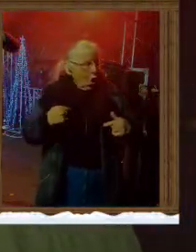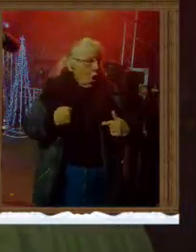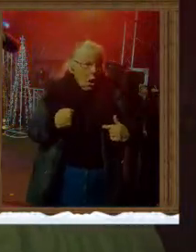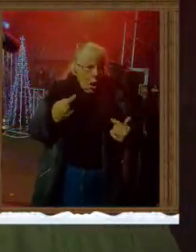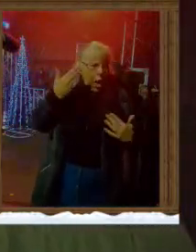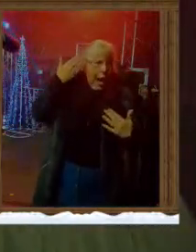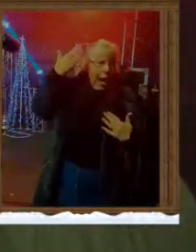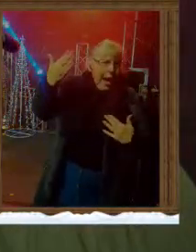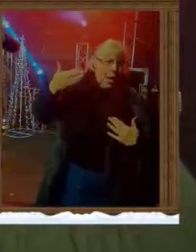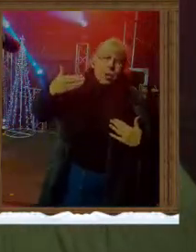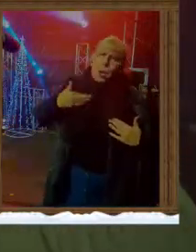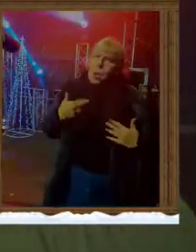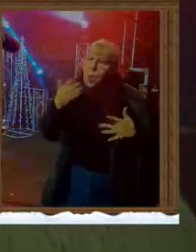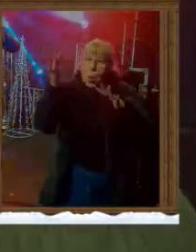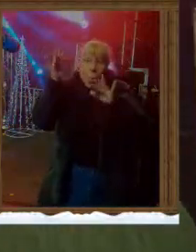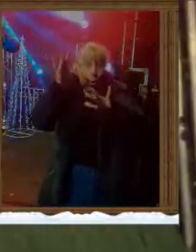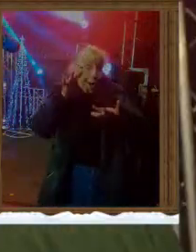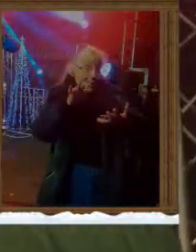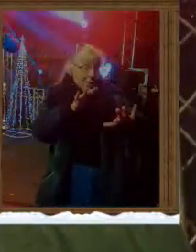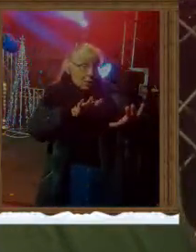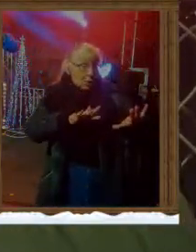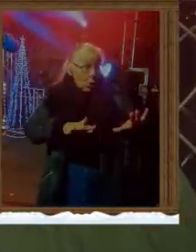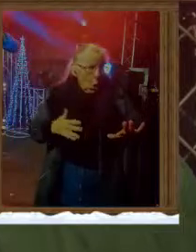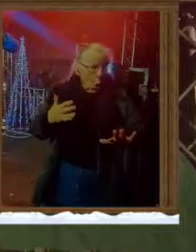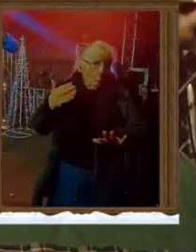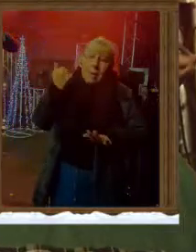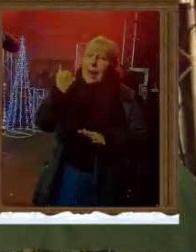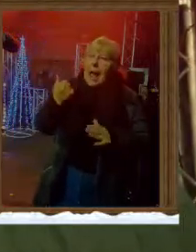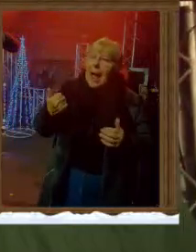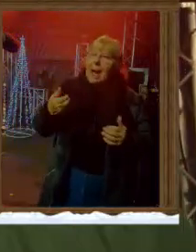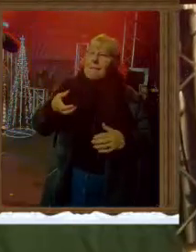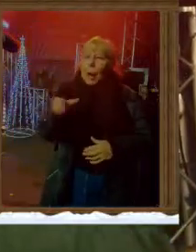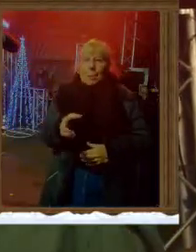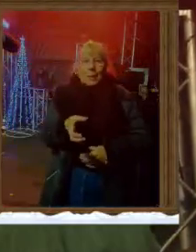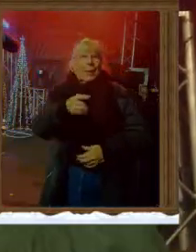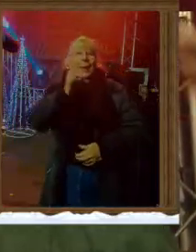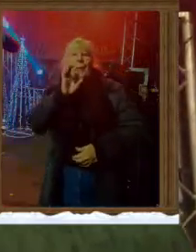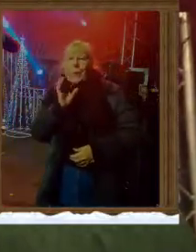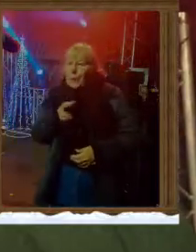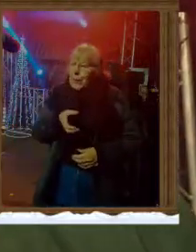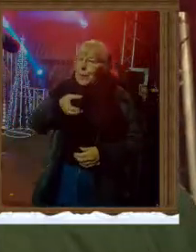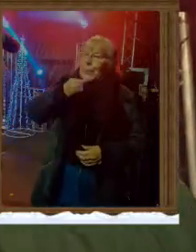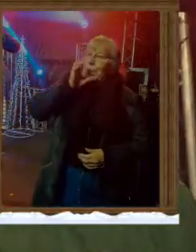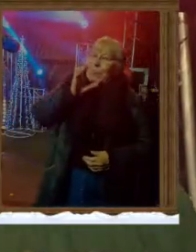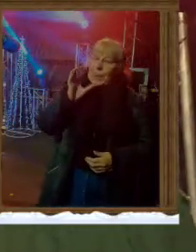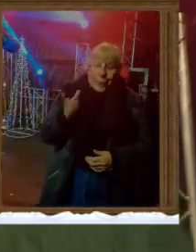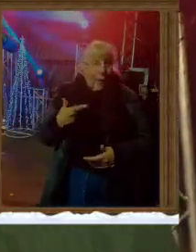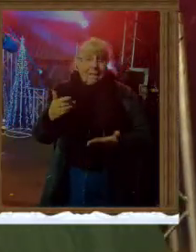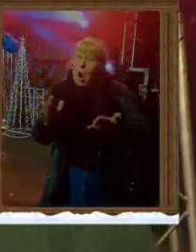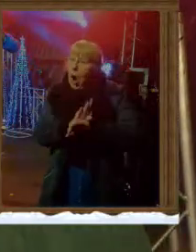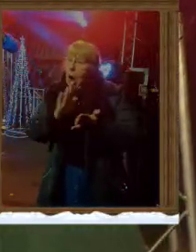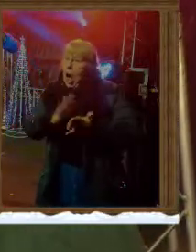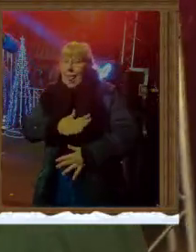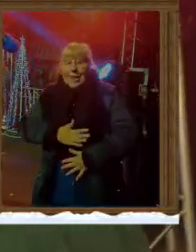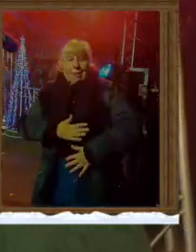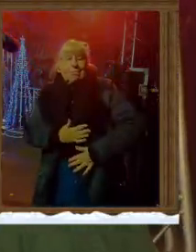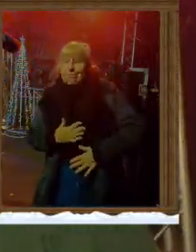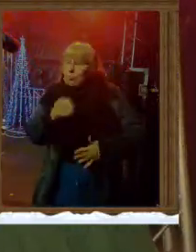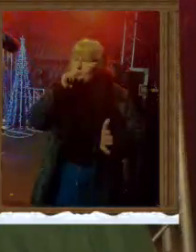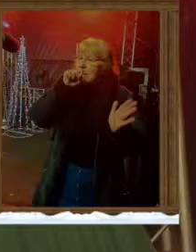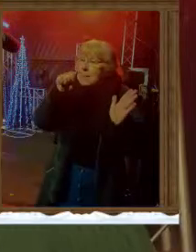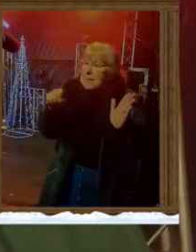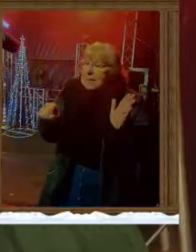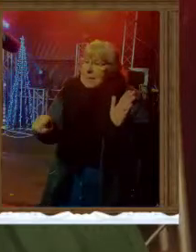know if there'll be snow, but have a cup of cheer. have a holly jolly